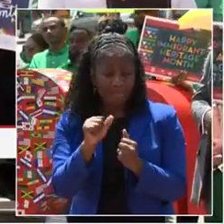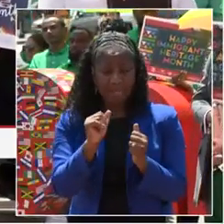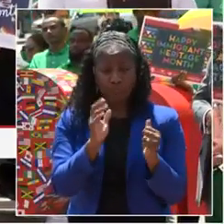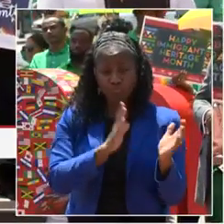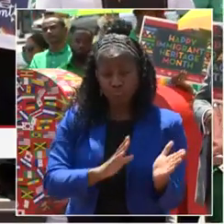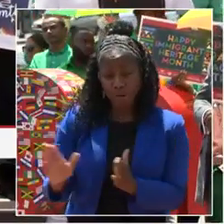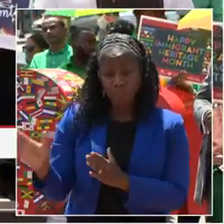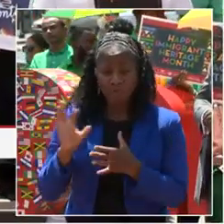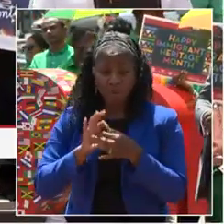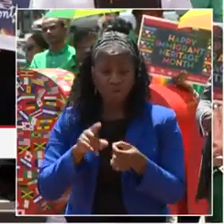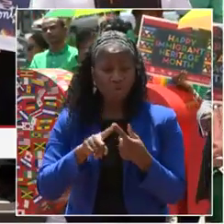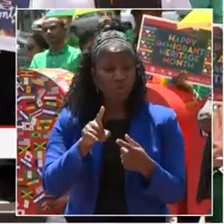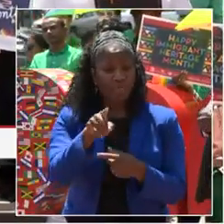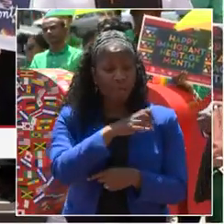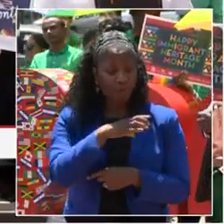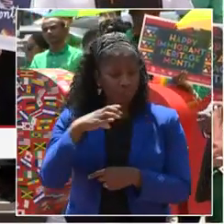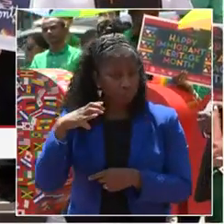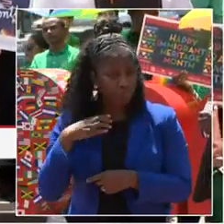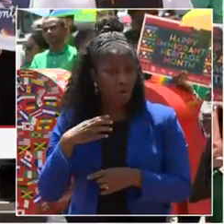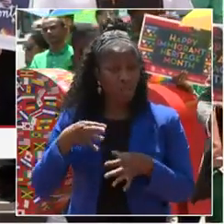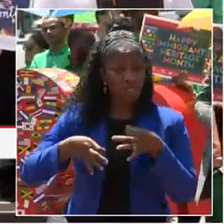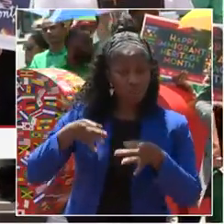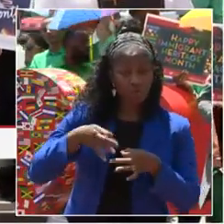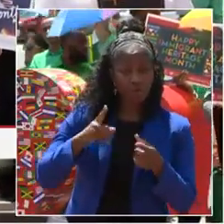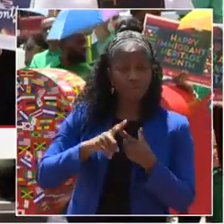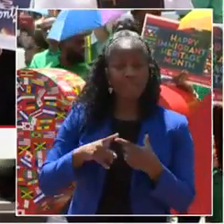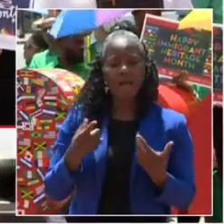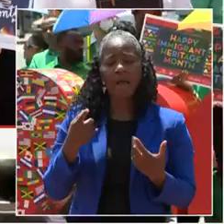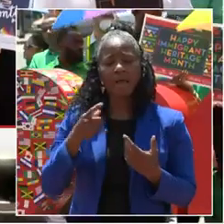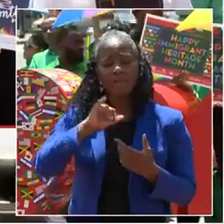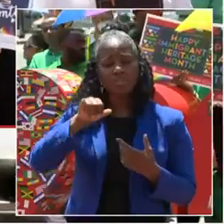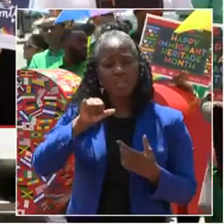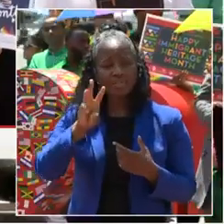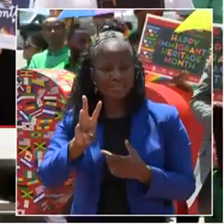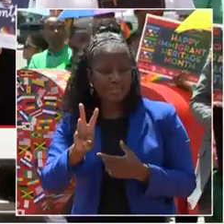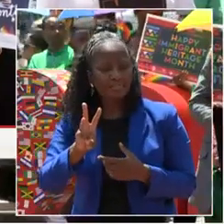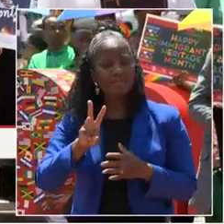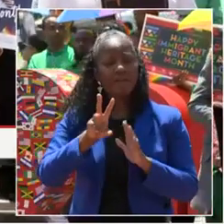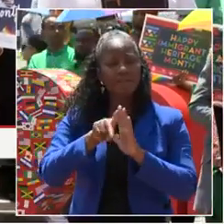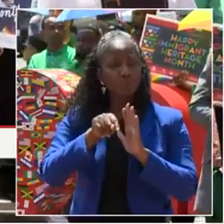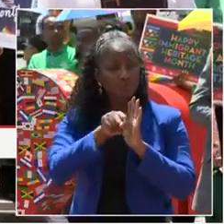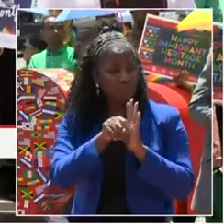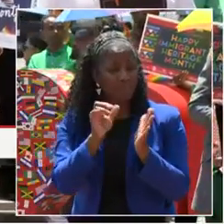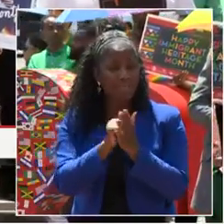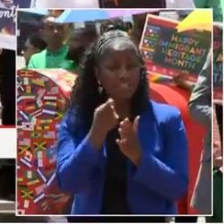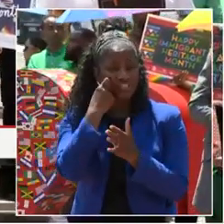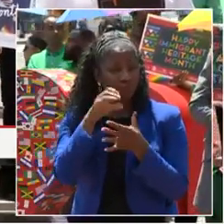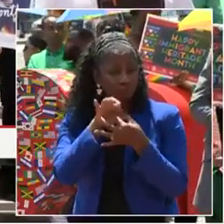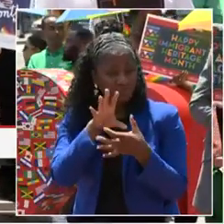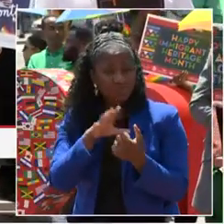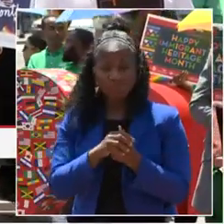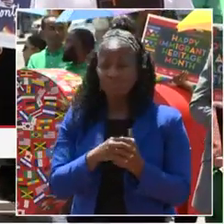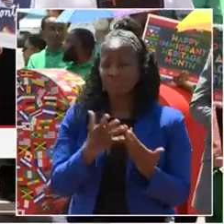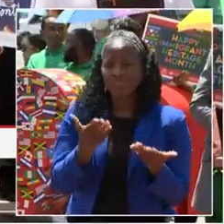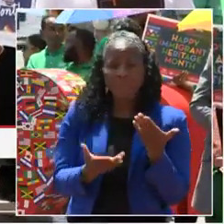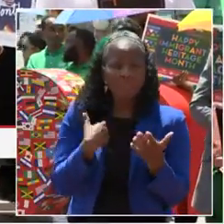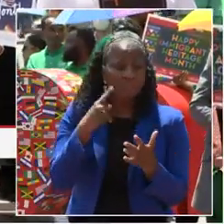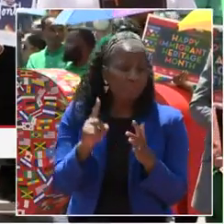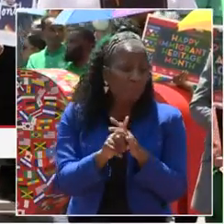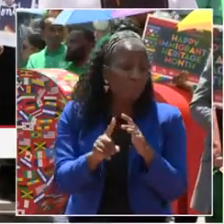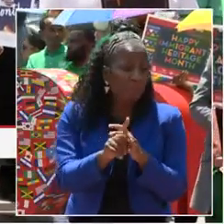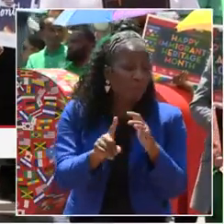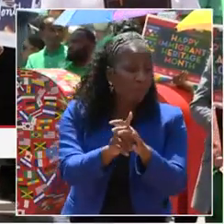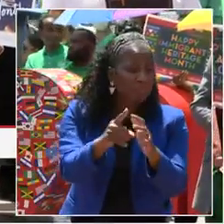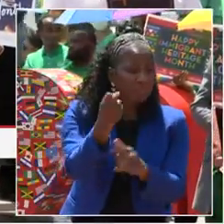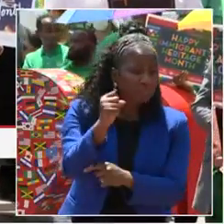light of the congressional hearings and the video, the J6 video that's being released, that there might be, as you say, pop-up demonstrations